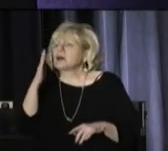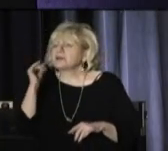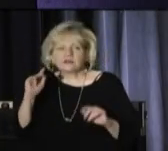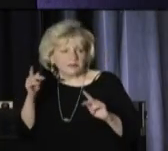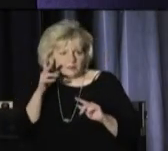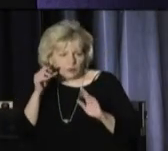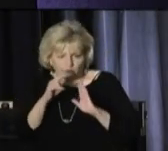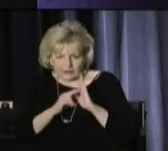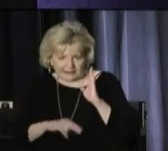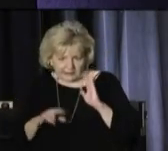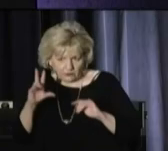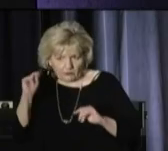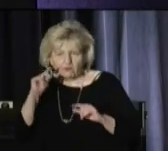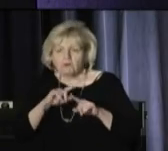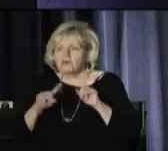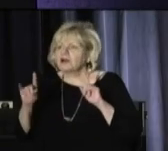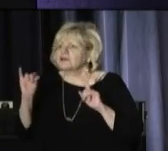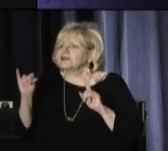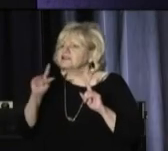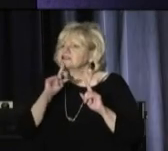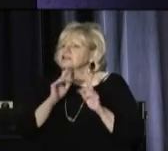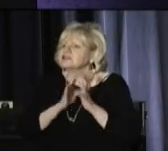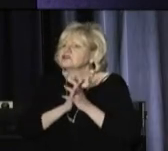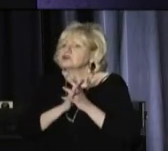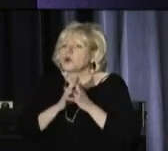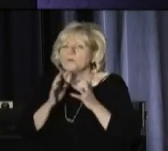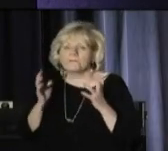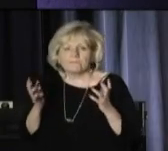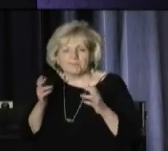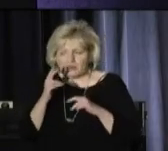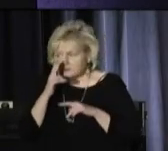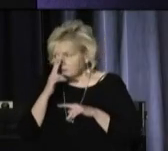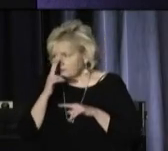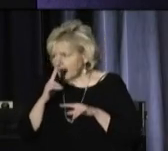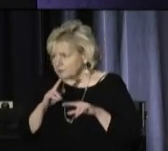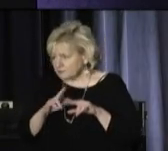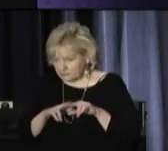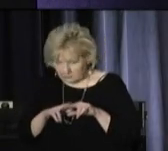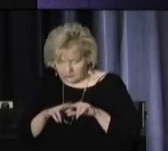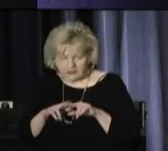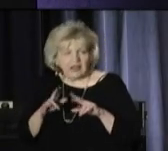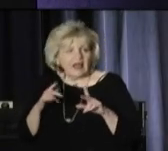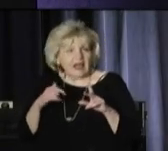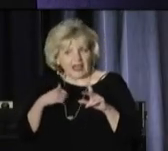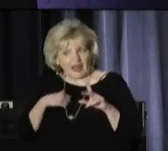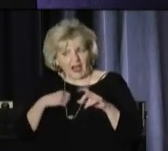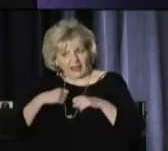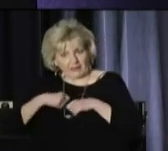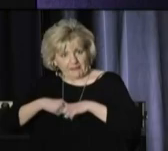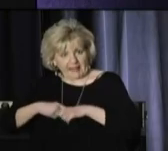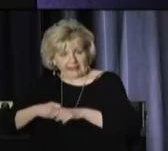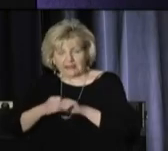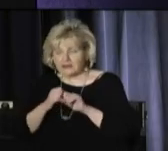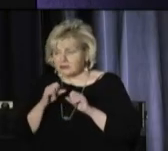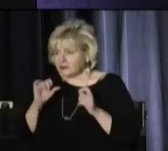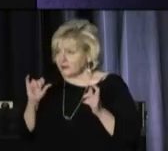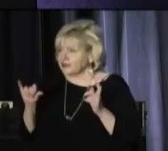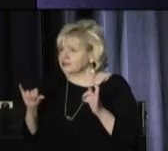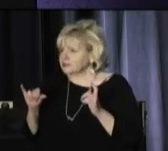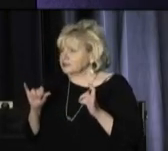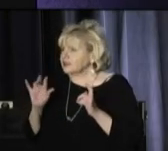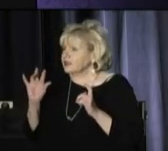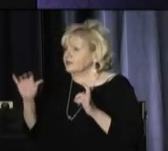this, this is so much fun. I'm making things, right? And I think that